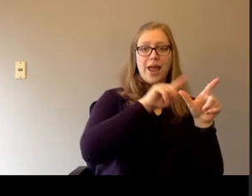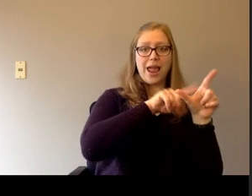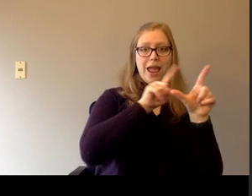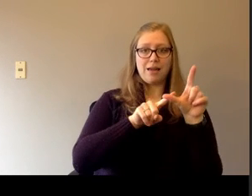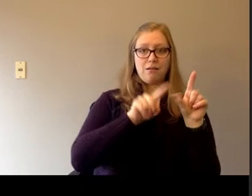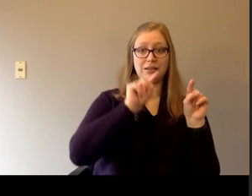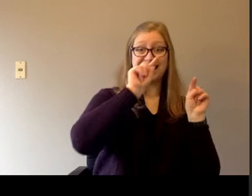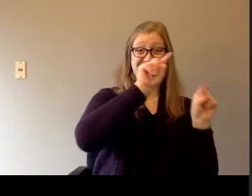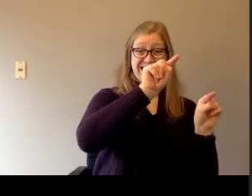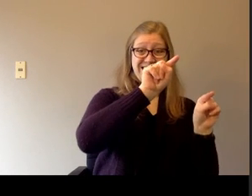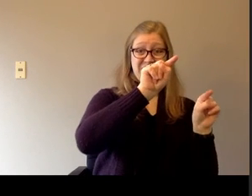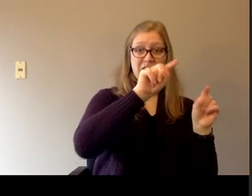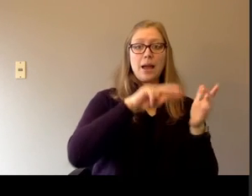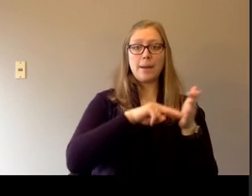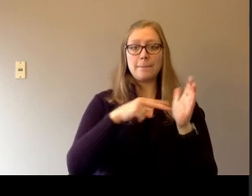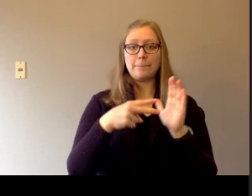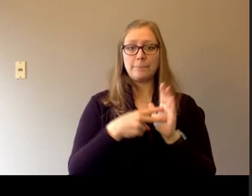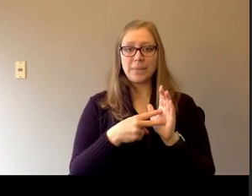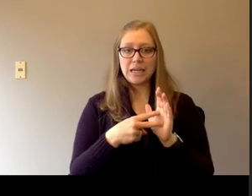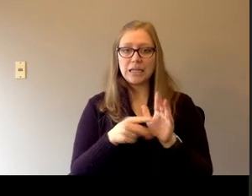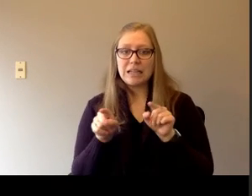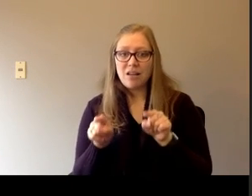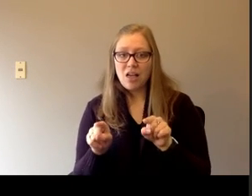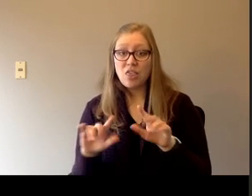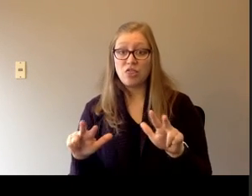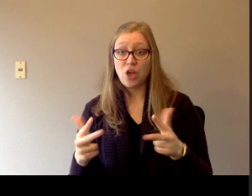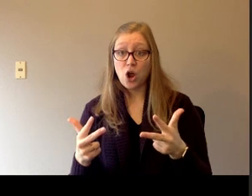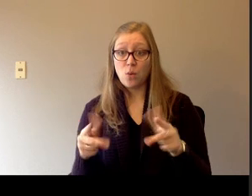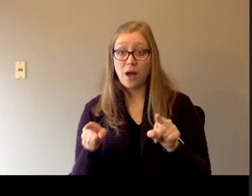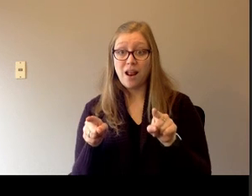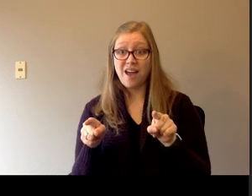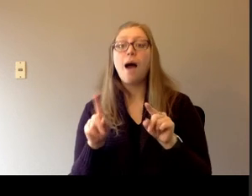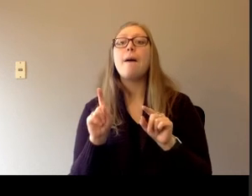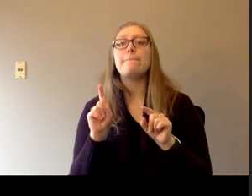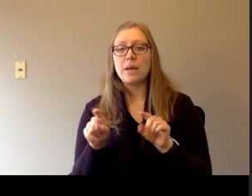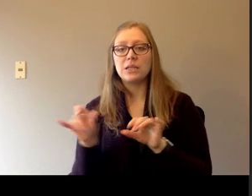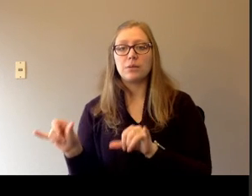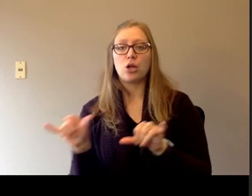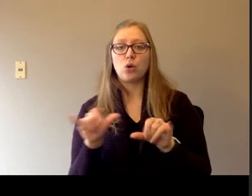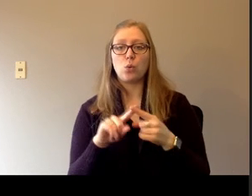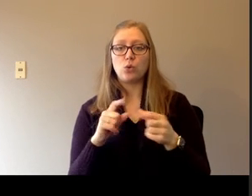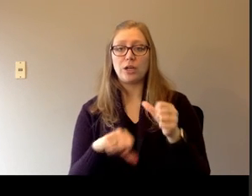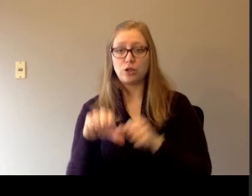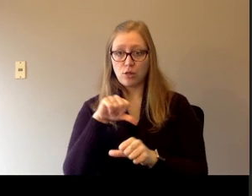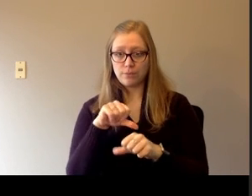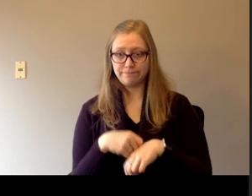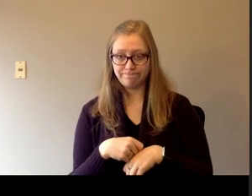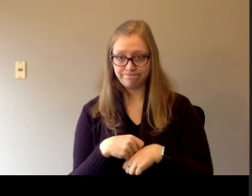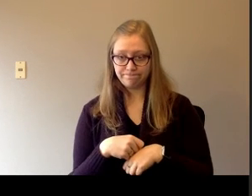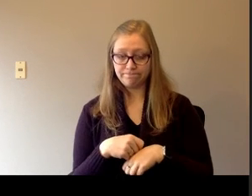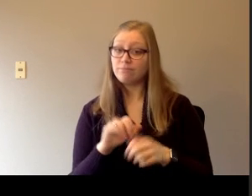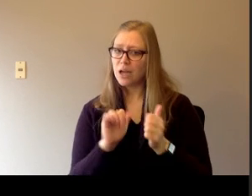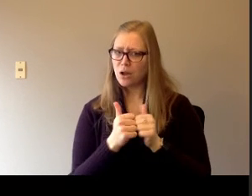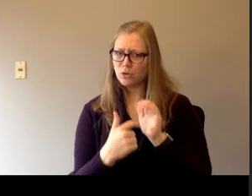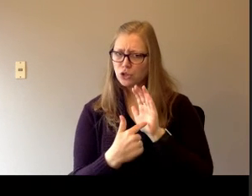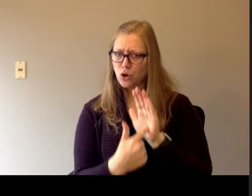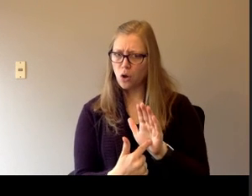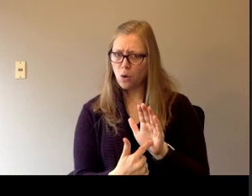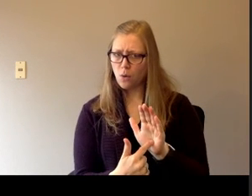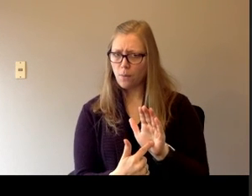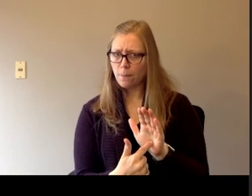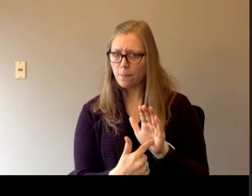be congruent to each other. So how will we show that? Well, we know for sure that the angles